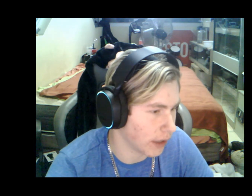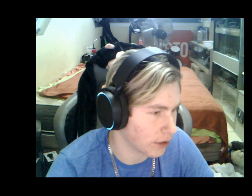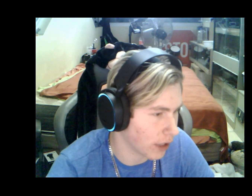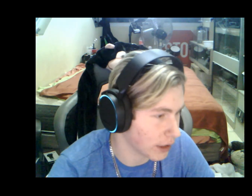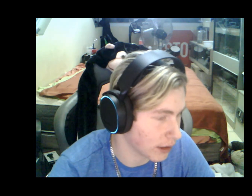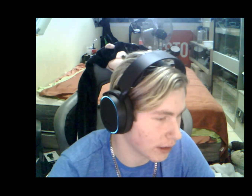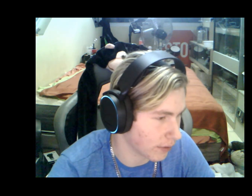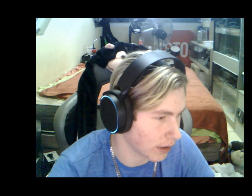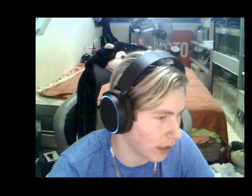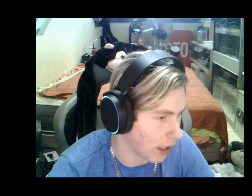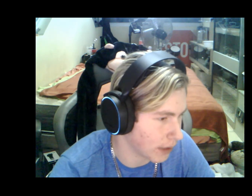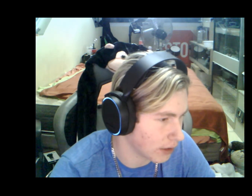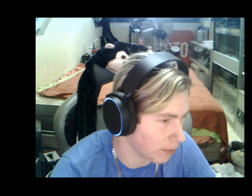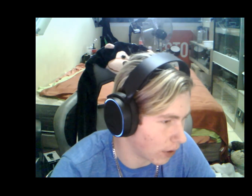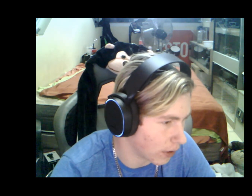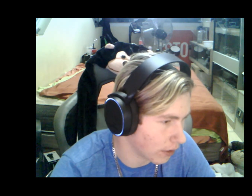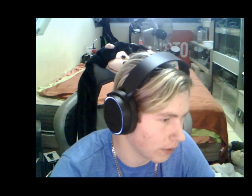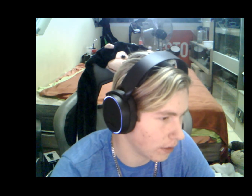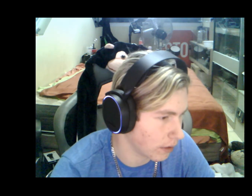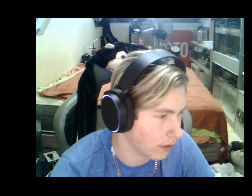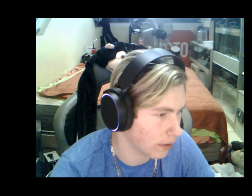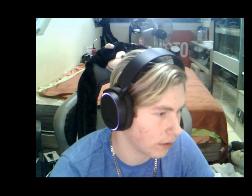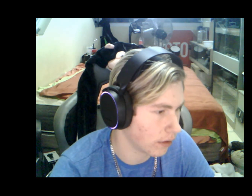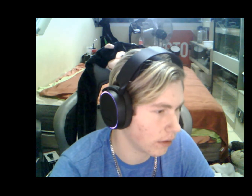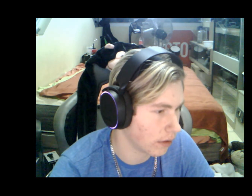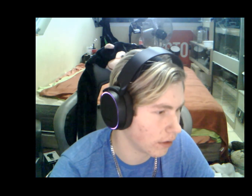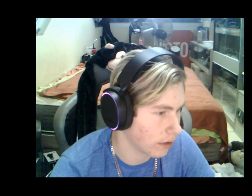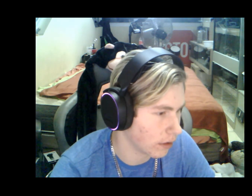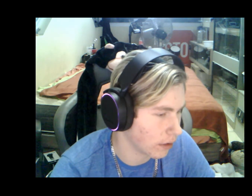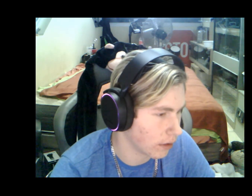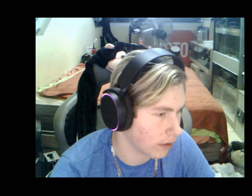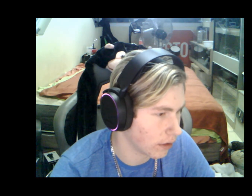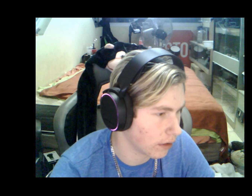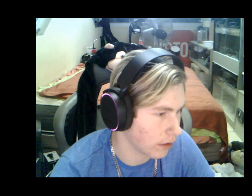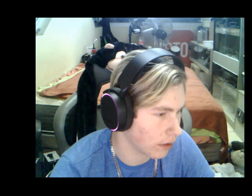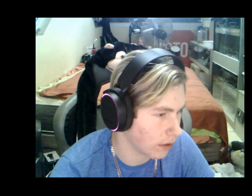Minister of Education is giving an update tomorrow.